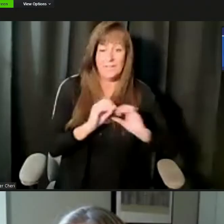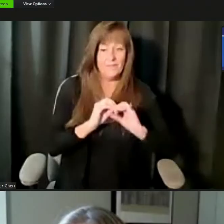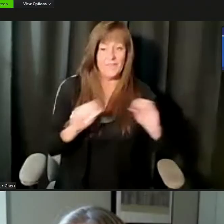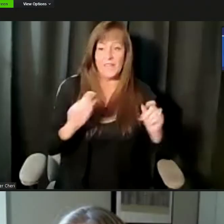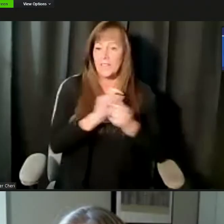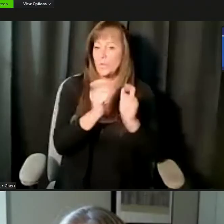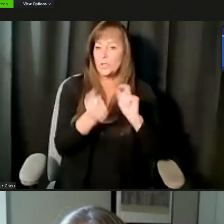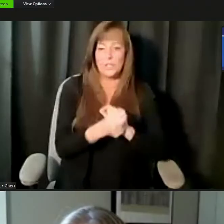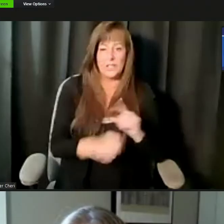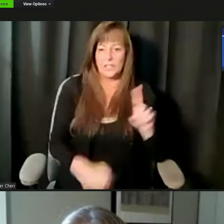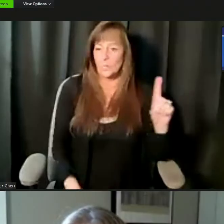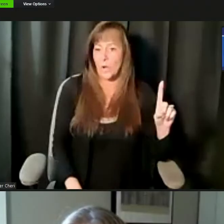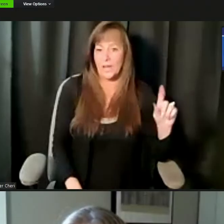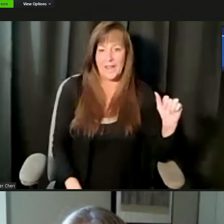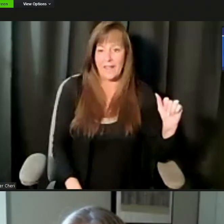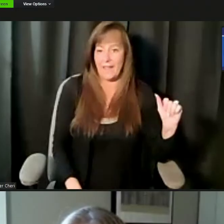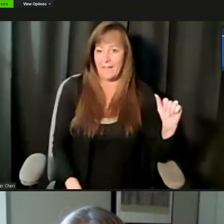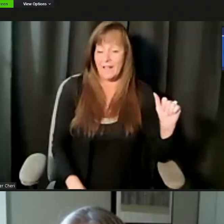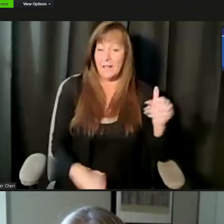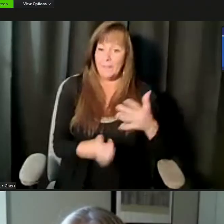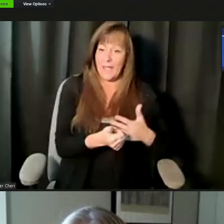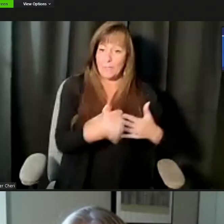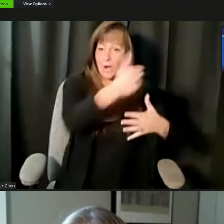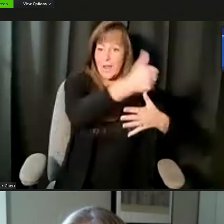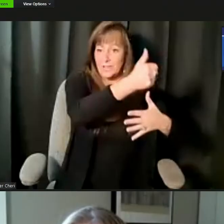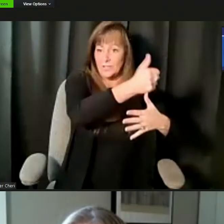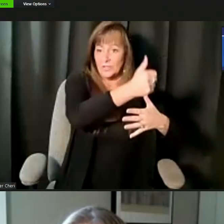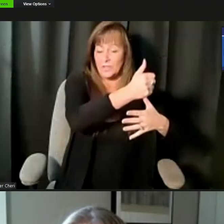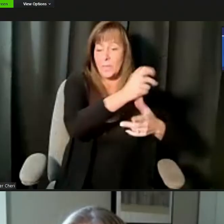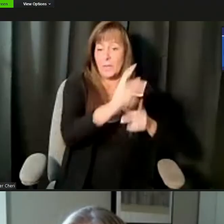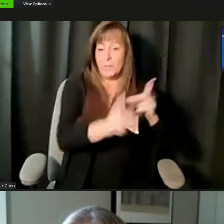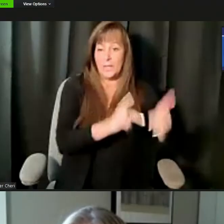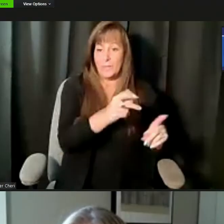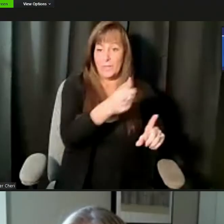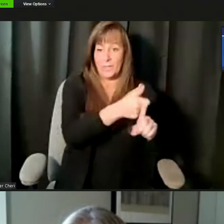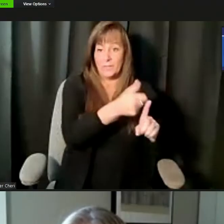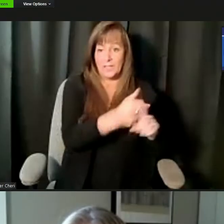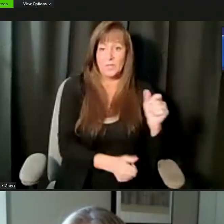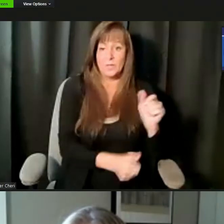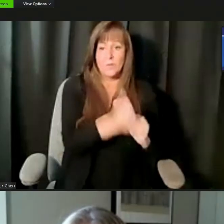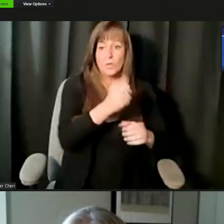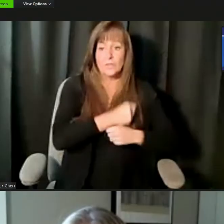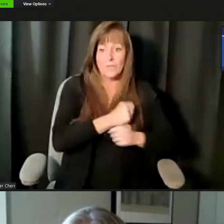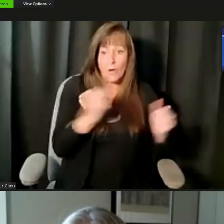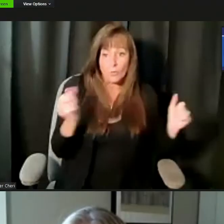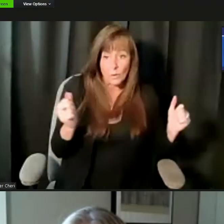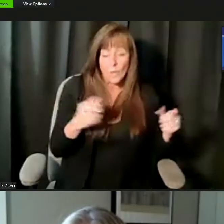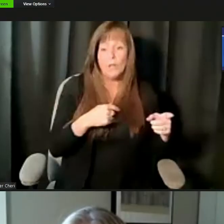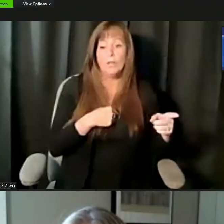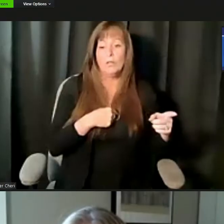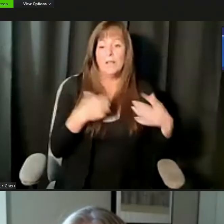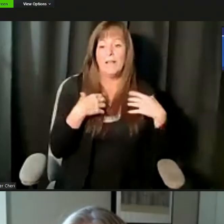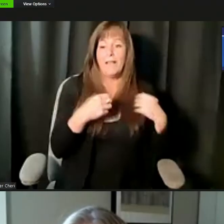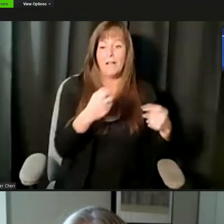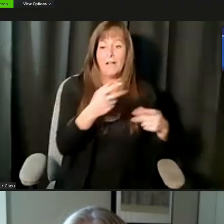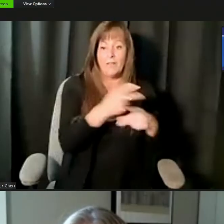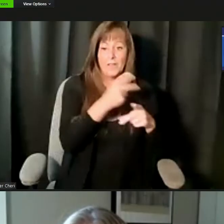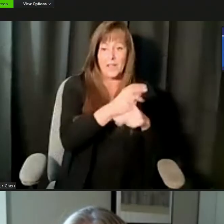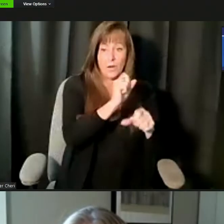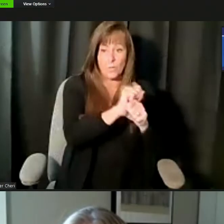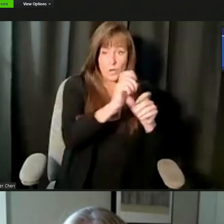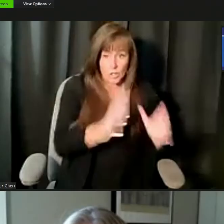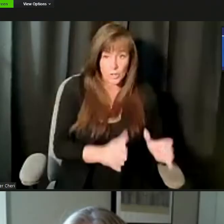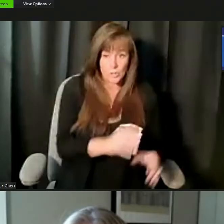That prioritization is still all about those who are most vulnerable as our healthcare workers, in our ICUs, in our